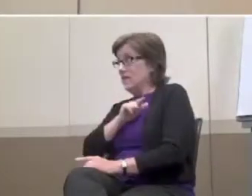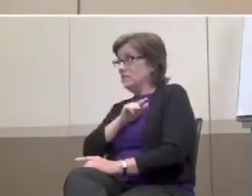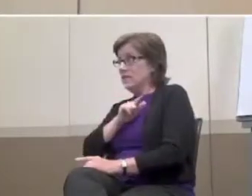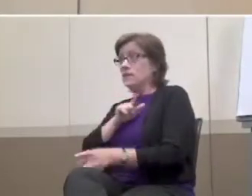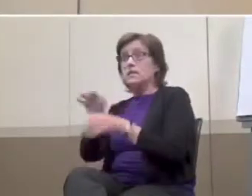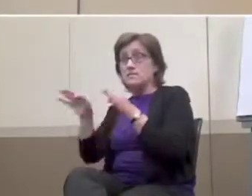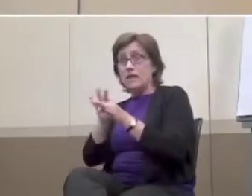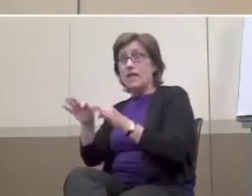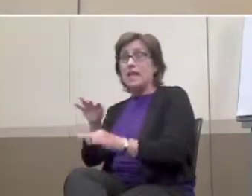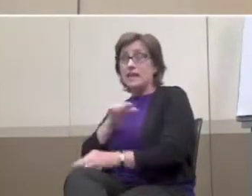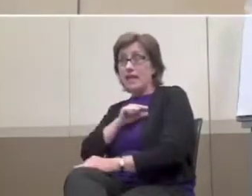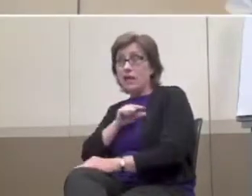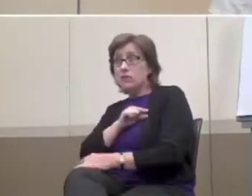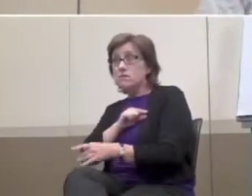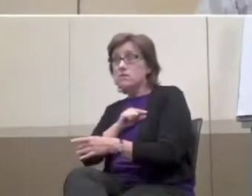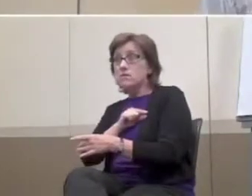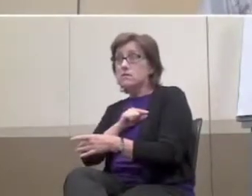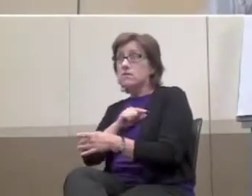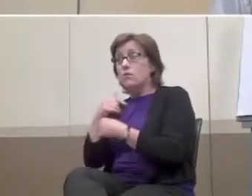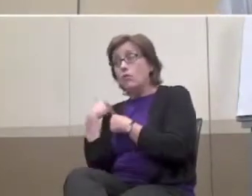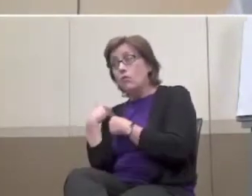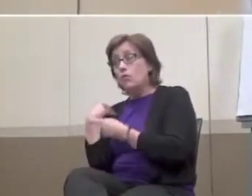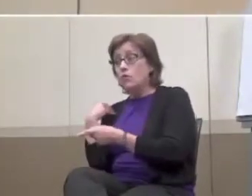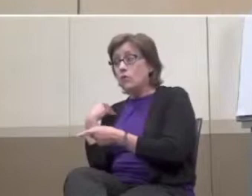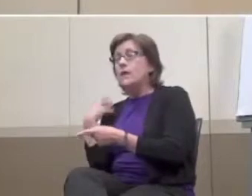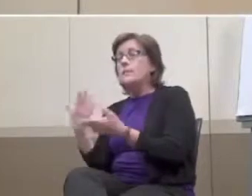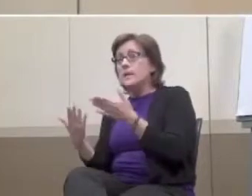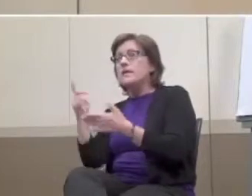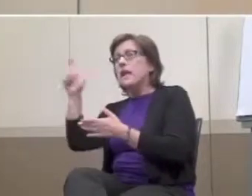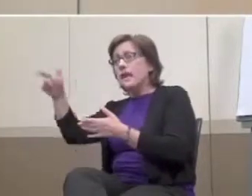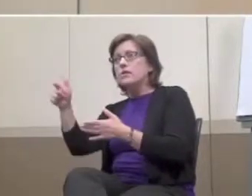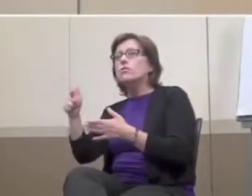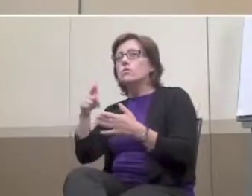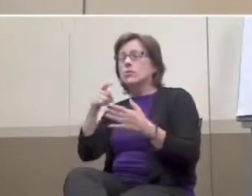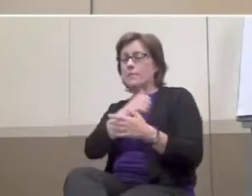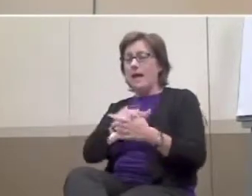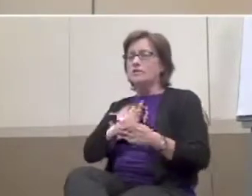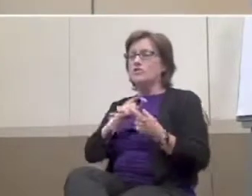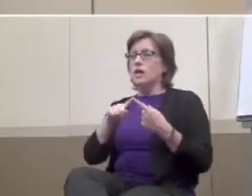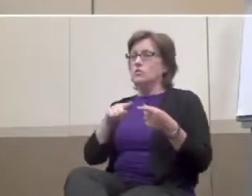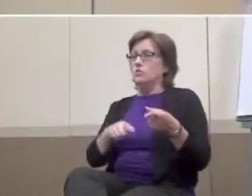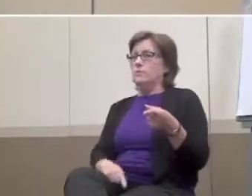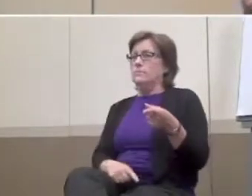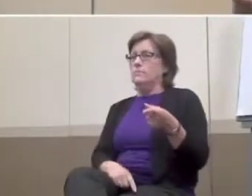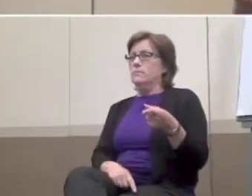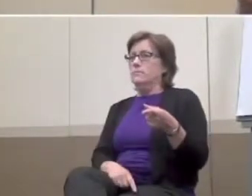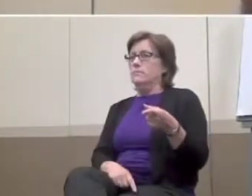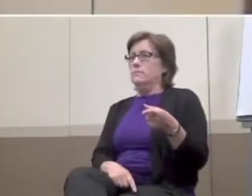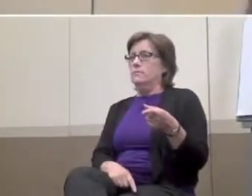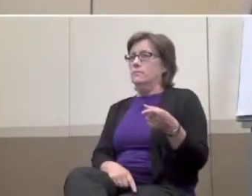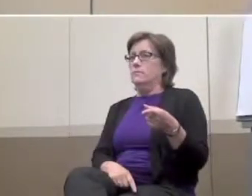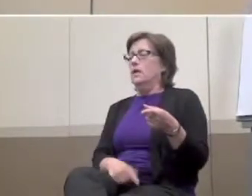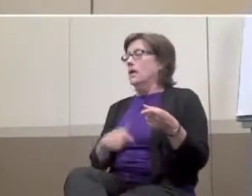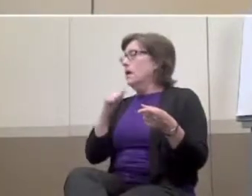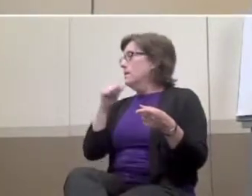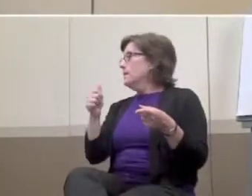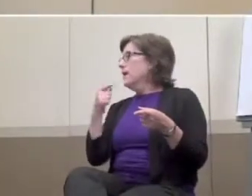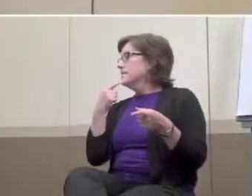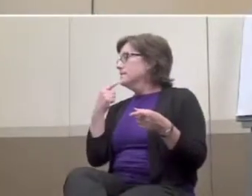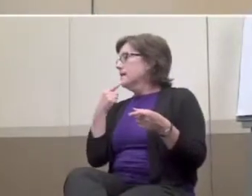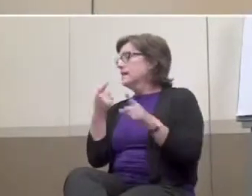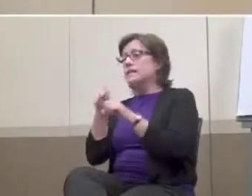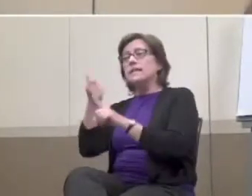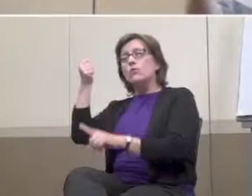guilt, then later on you might want to apologize for it. So I'm not saying eliminate apologies out of